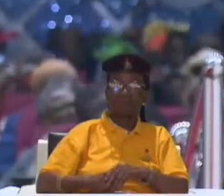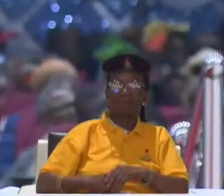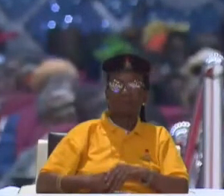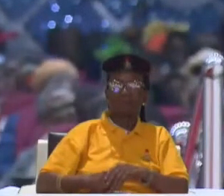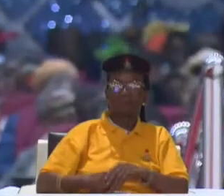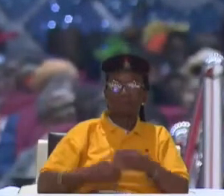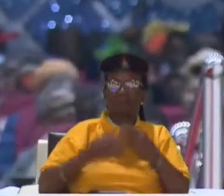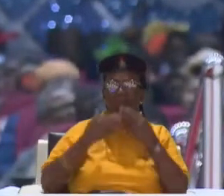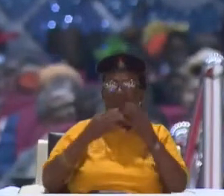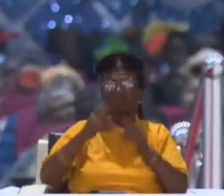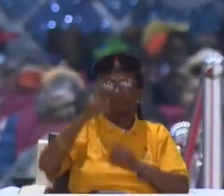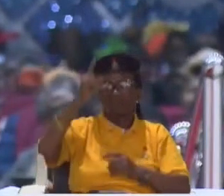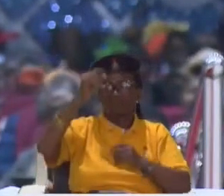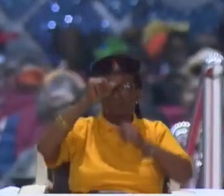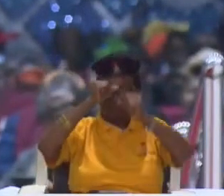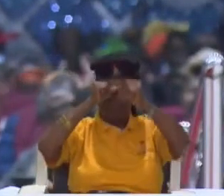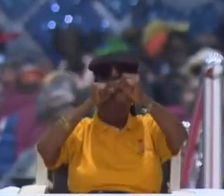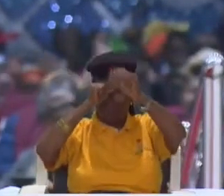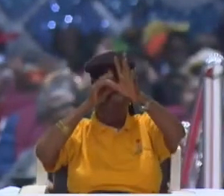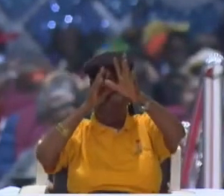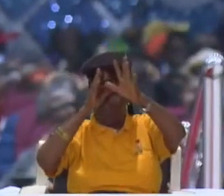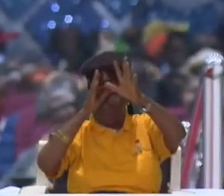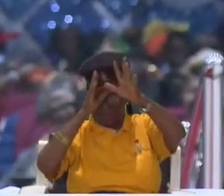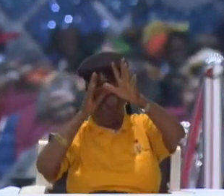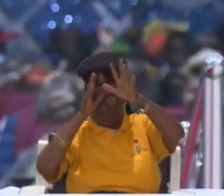Thank you, Daddy.